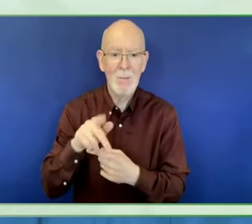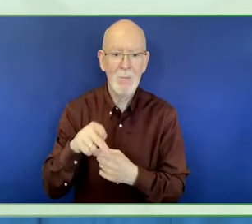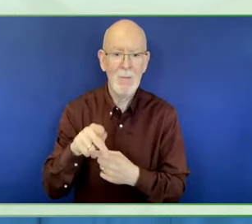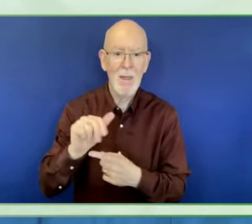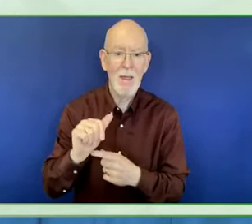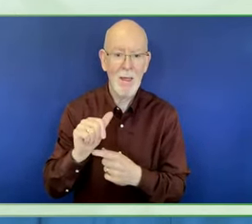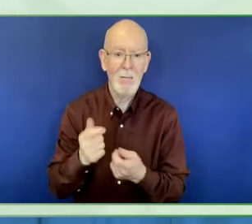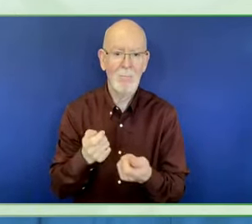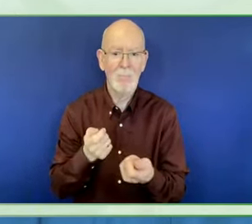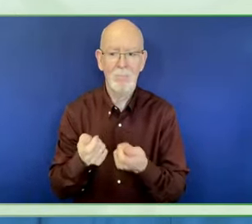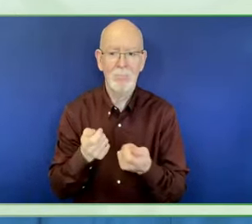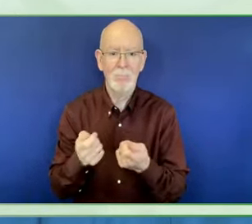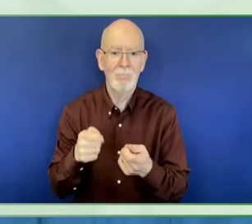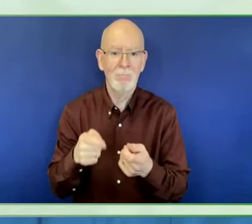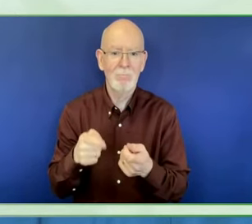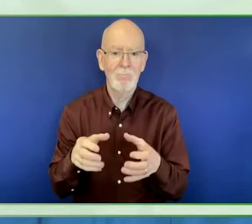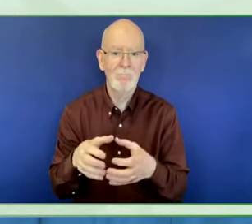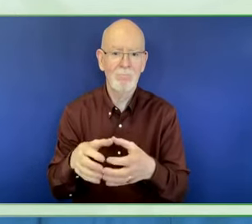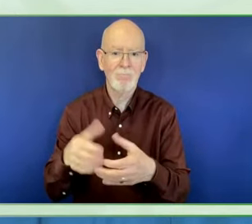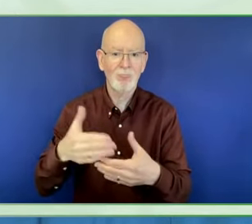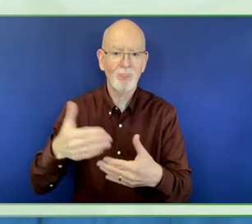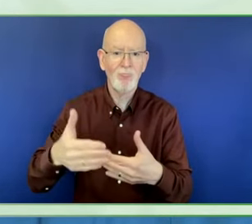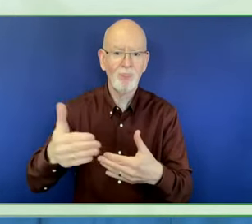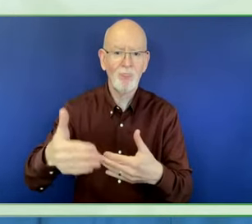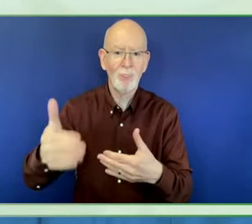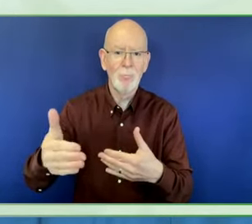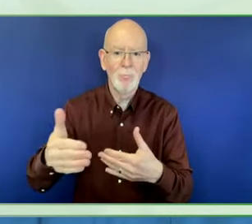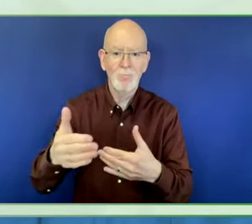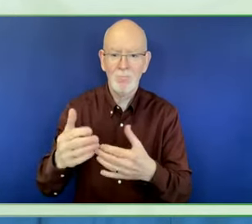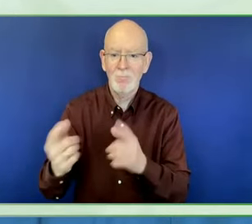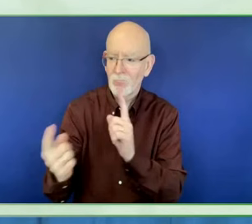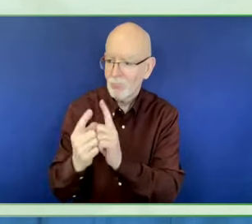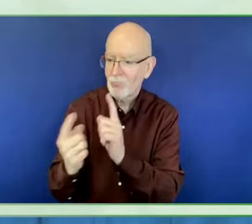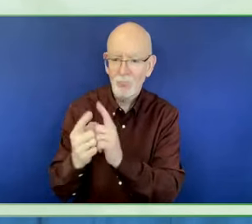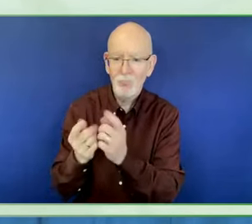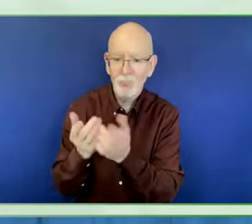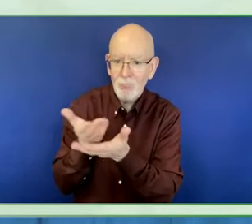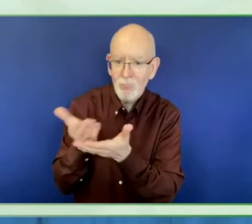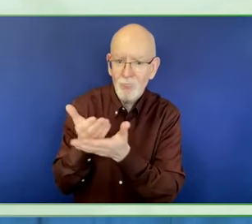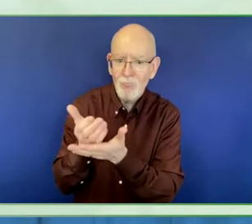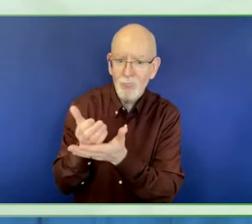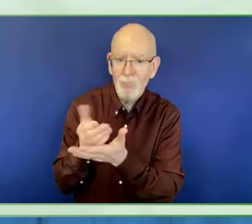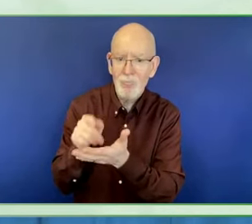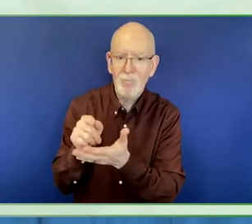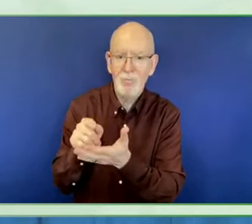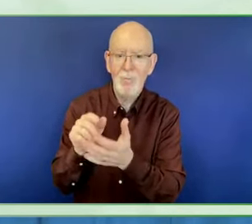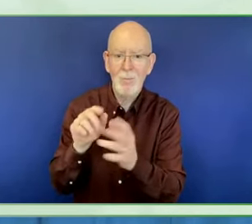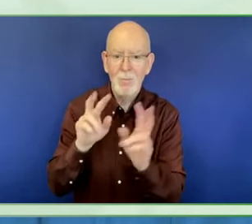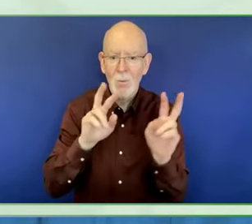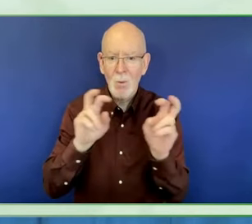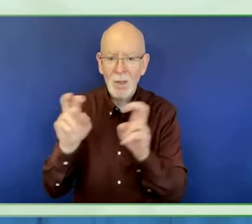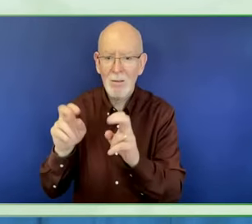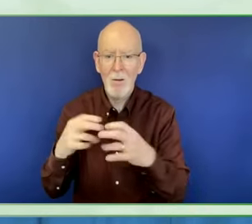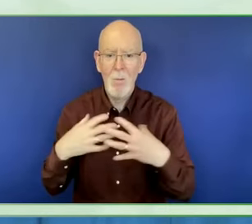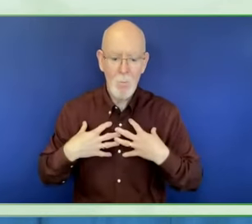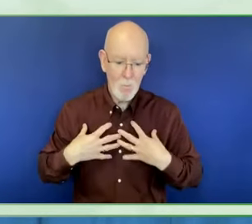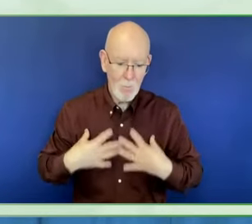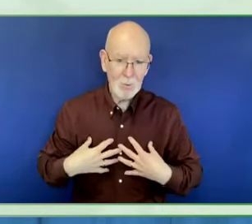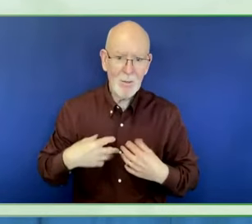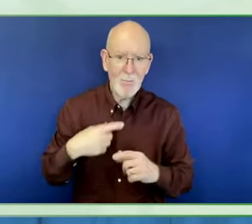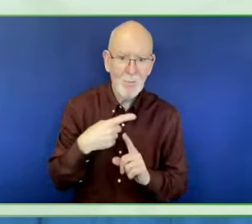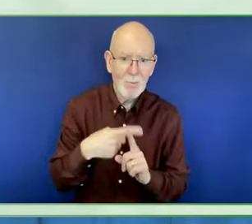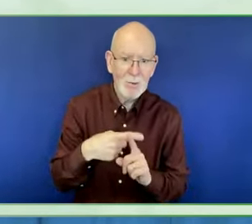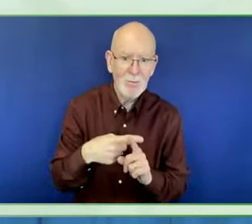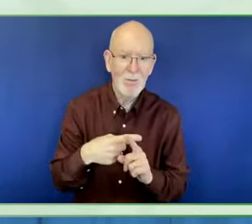So what is the Disordinary Love? It is a holistic sexuality resource that offers a safe space to explore, learn, and